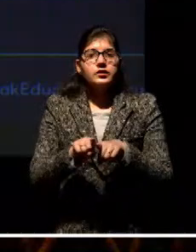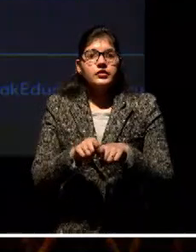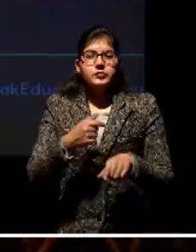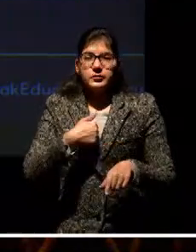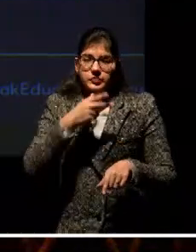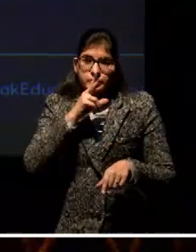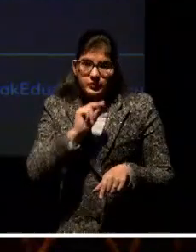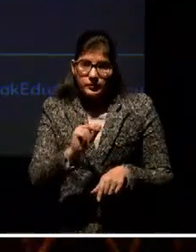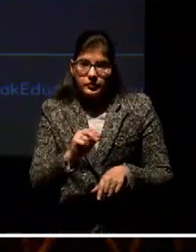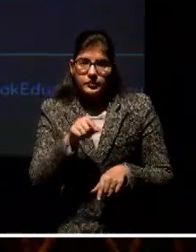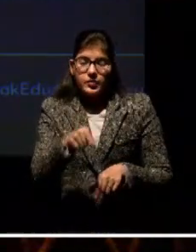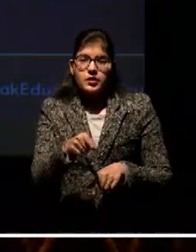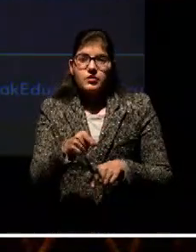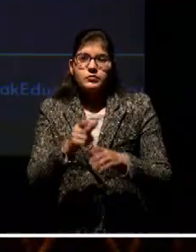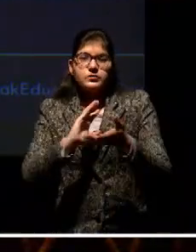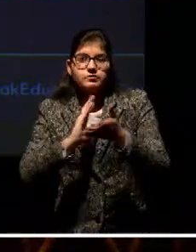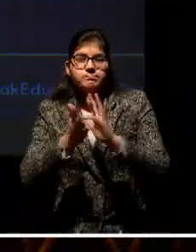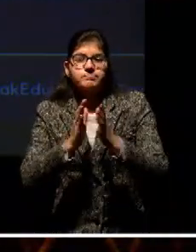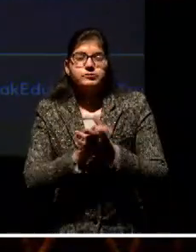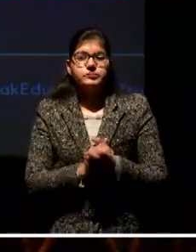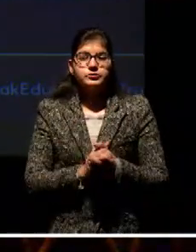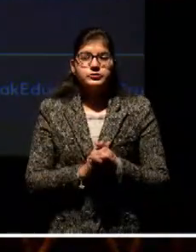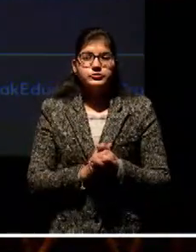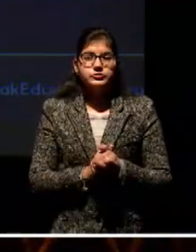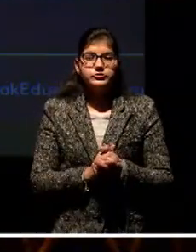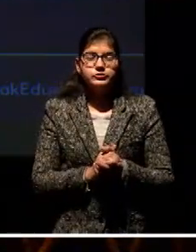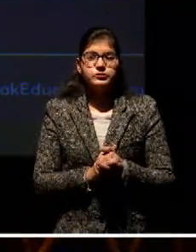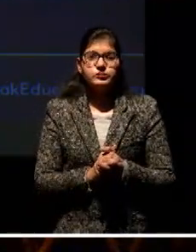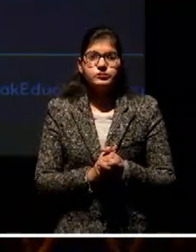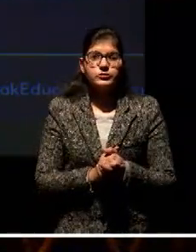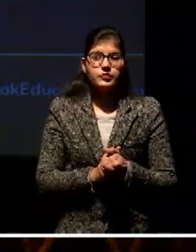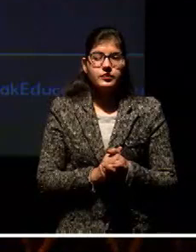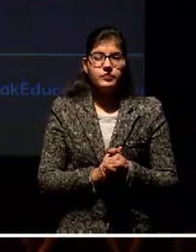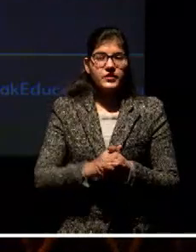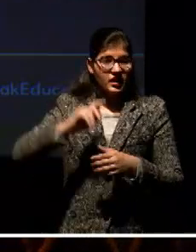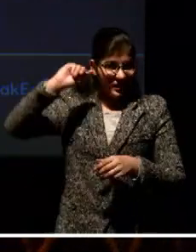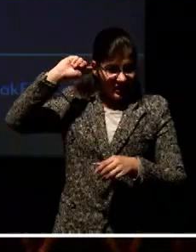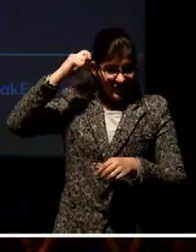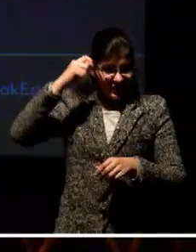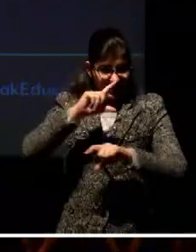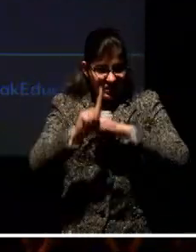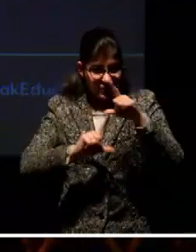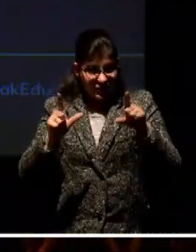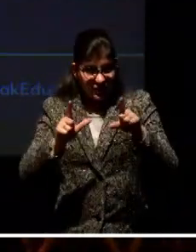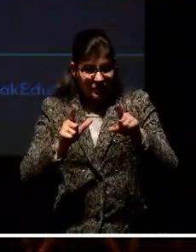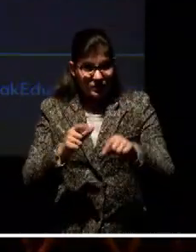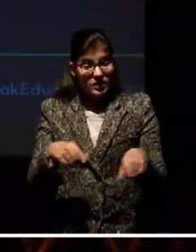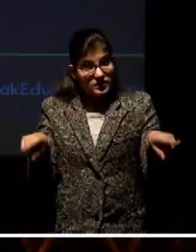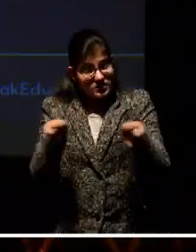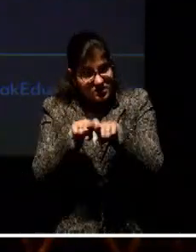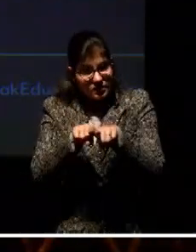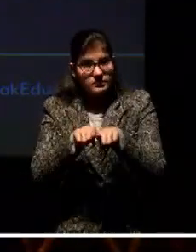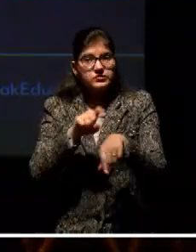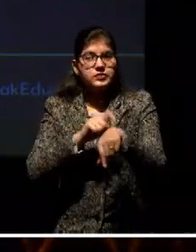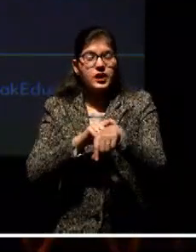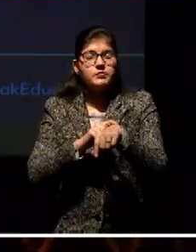hand signs and makes life much easier. And it can convert hand signs into English language or could, on real time, convert that into